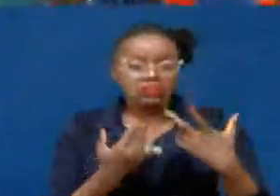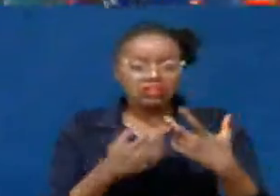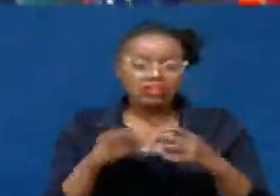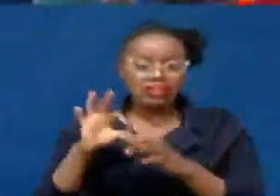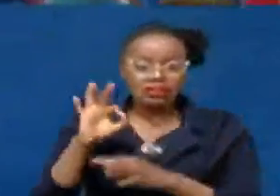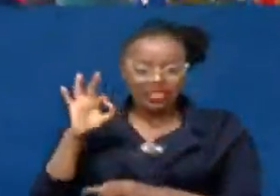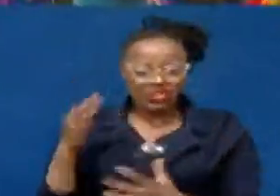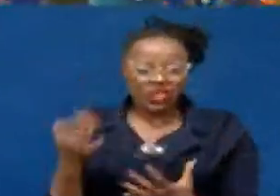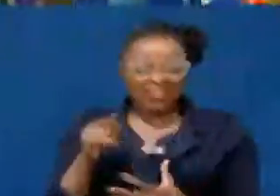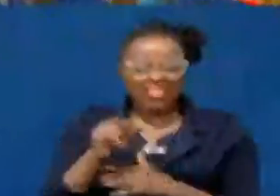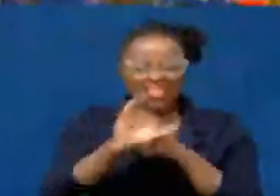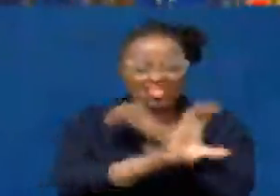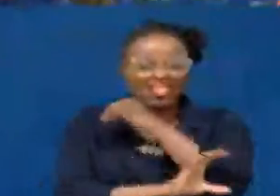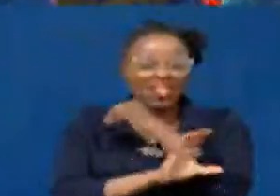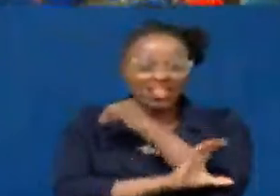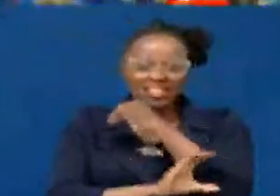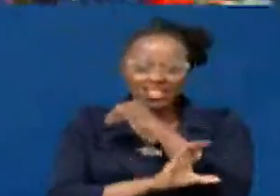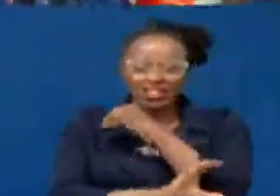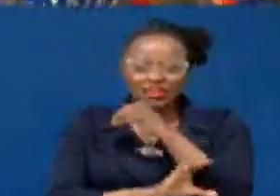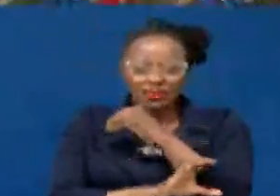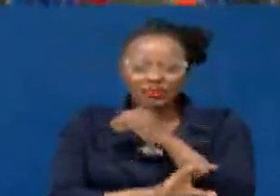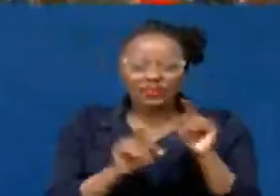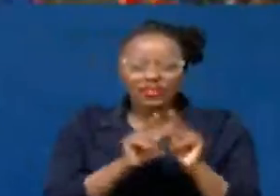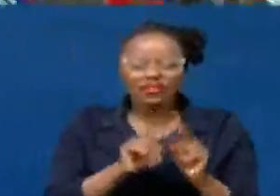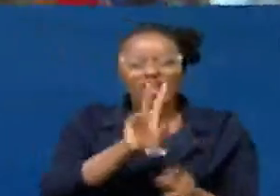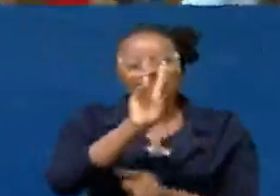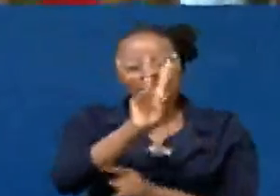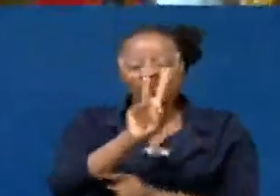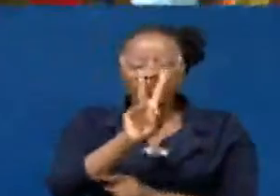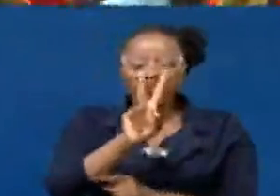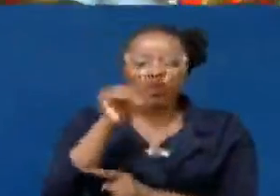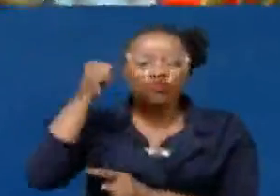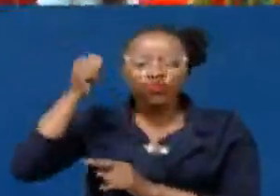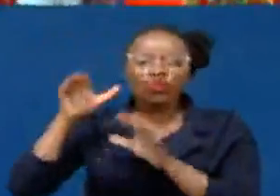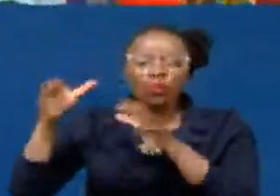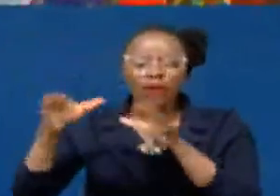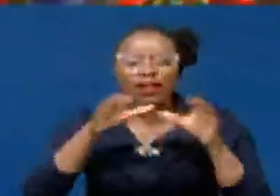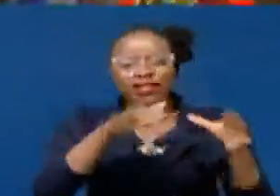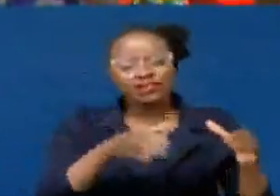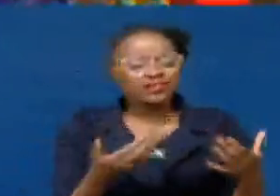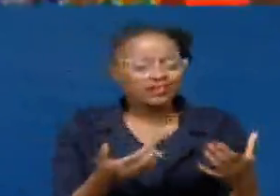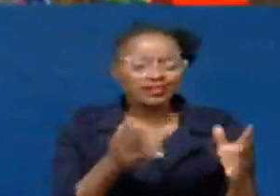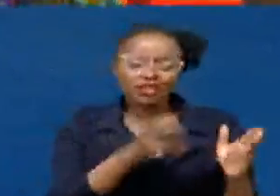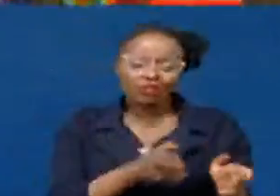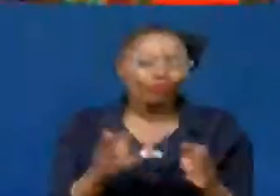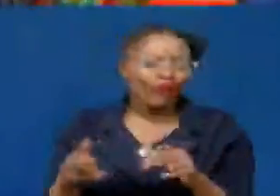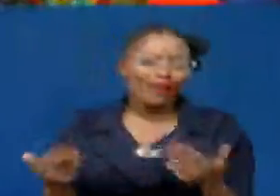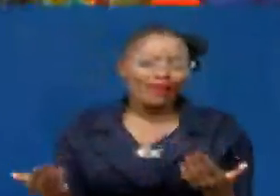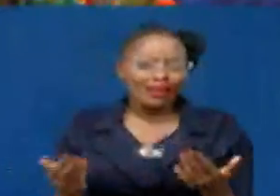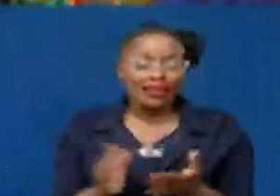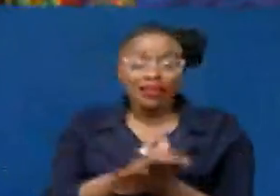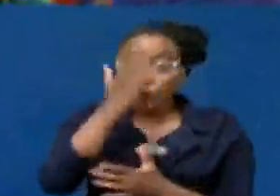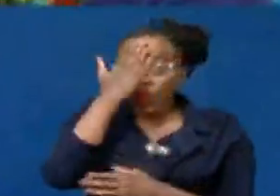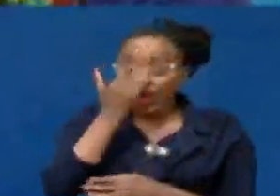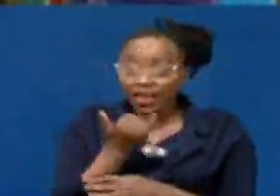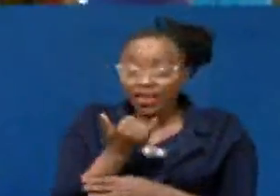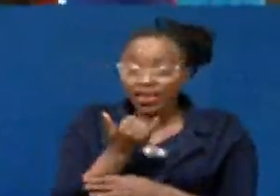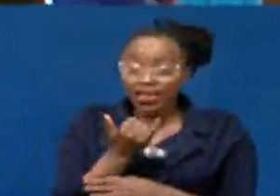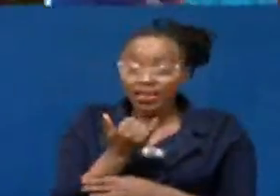spiritually. This country is really a two-party system. Spiritually.